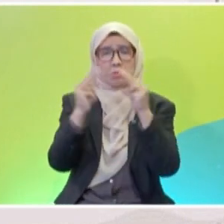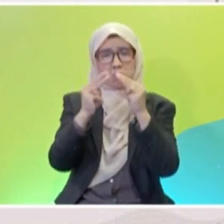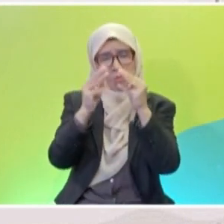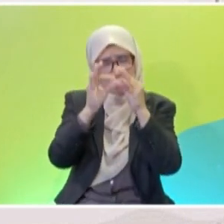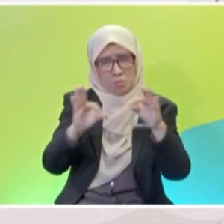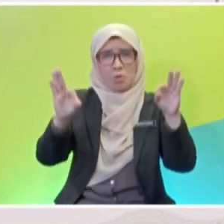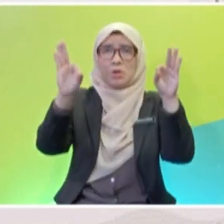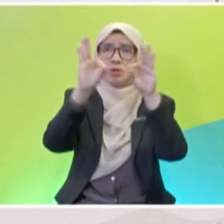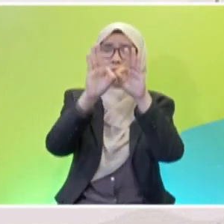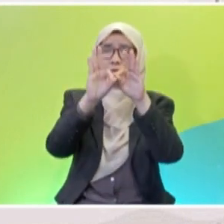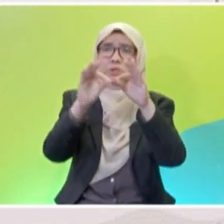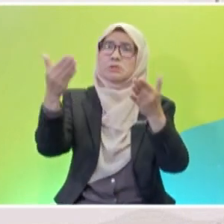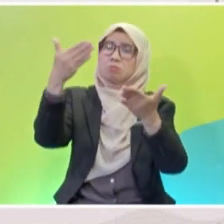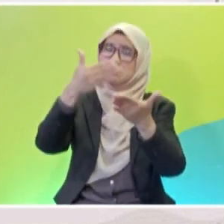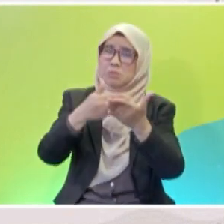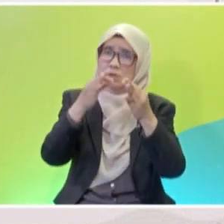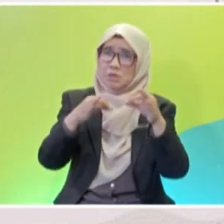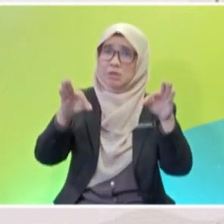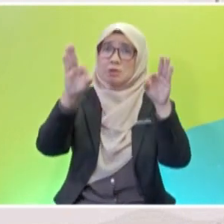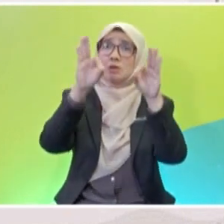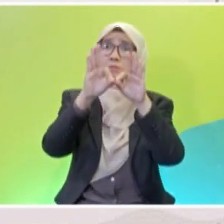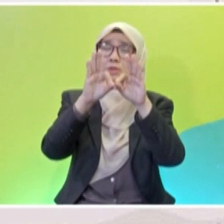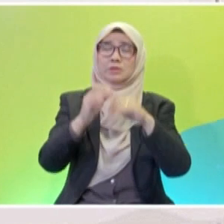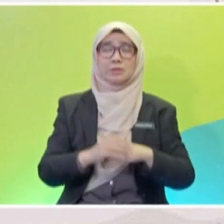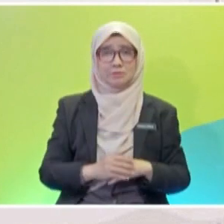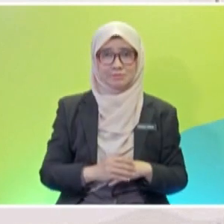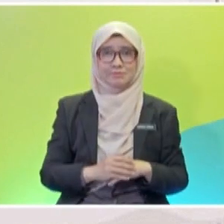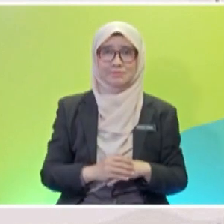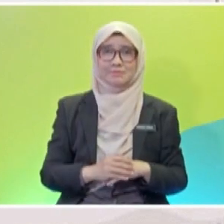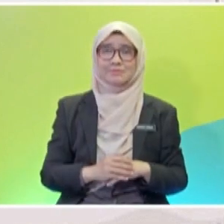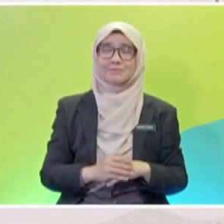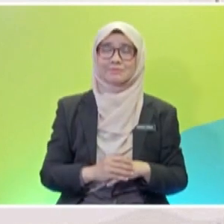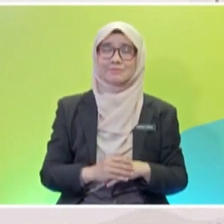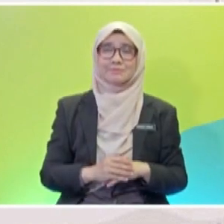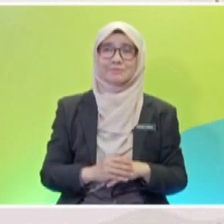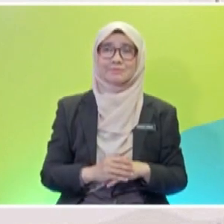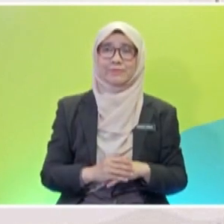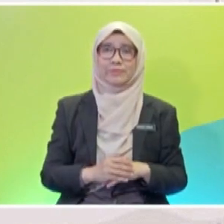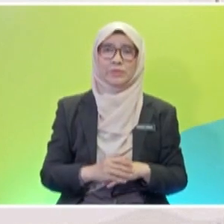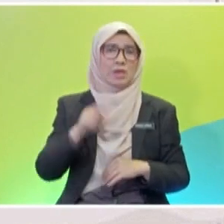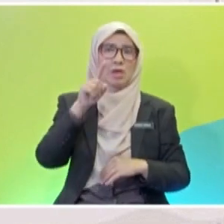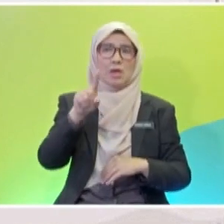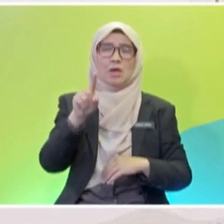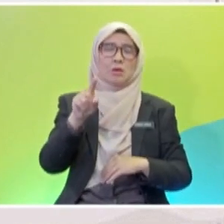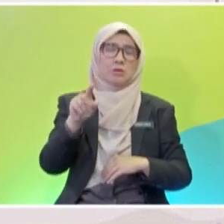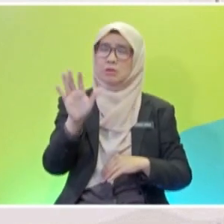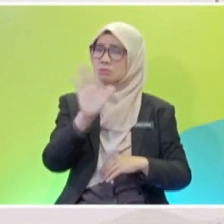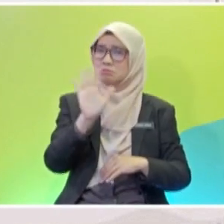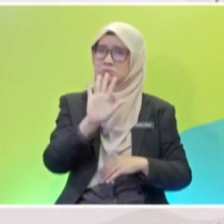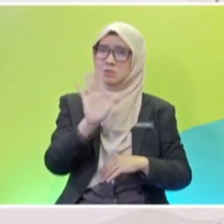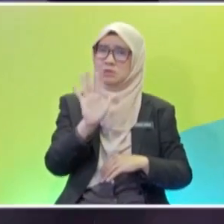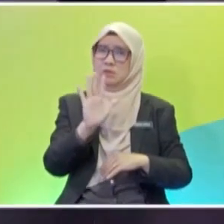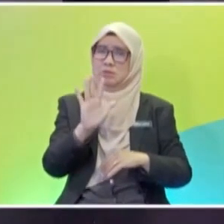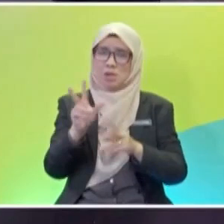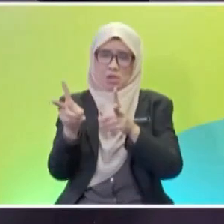be manifested in your whole personality. So you don't really need to Photoshop your pictures. I know